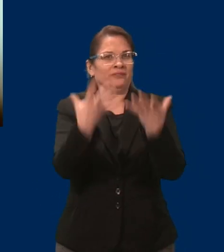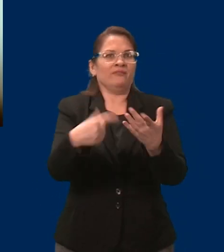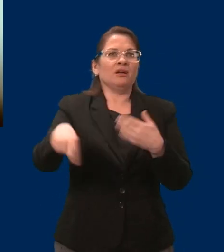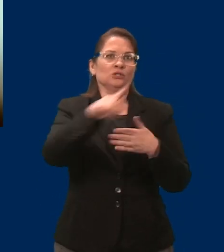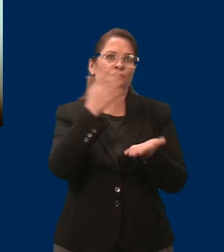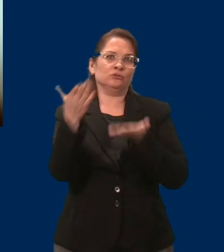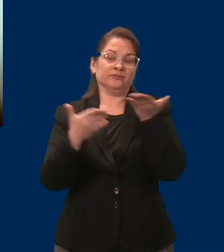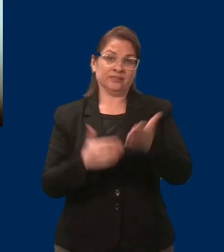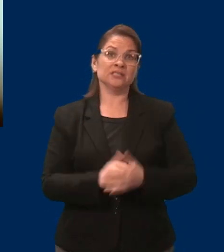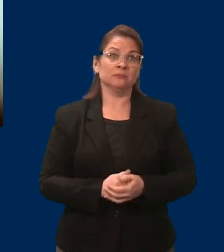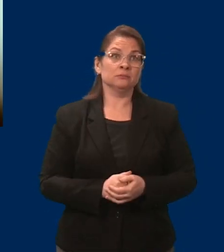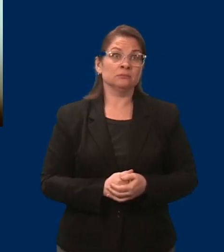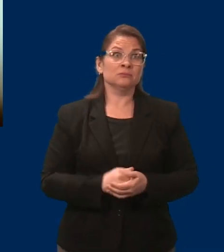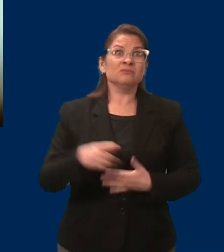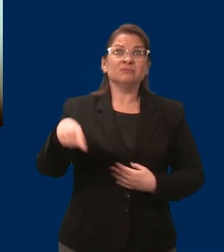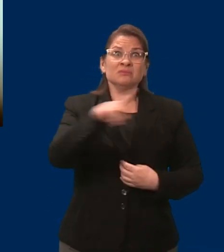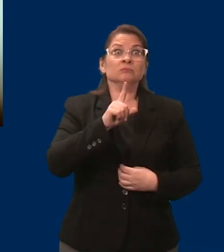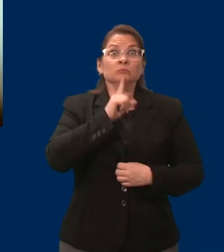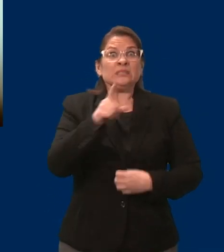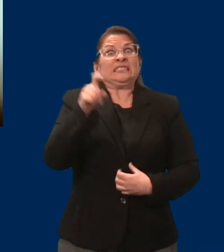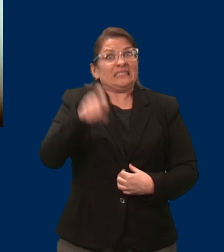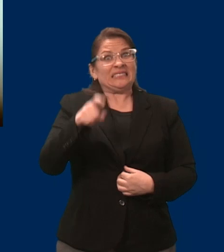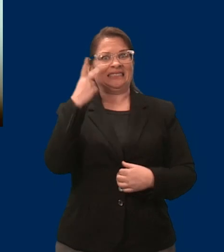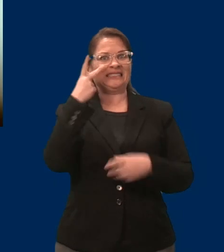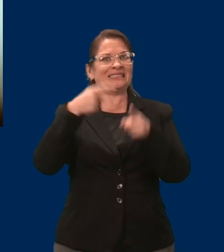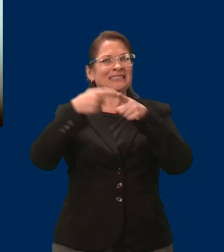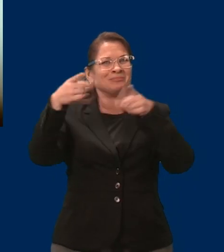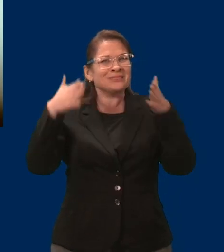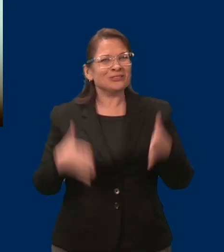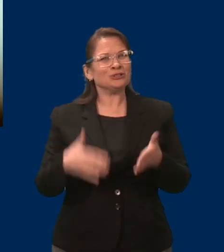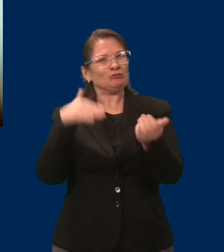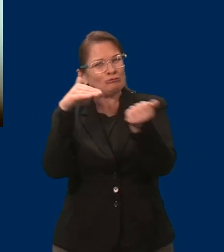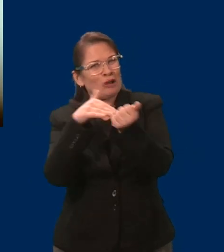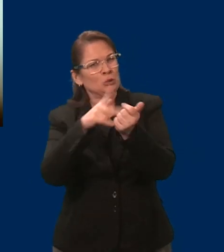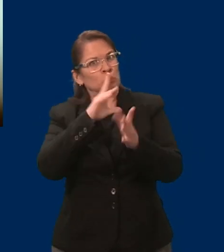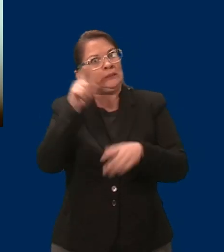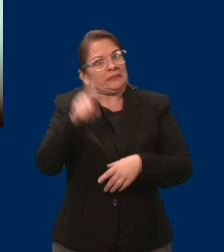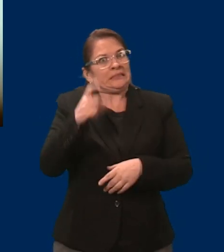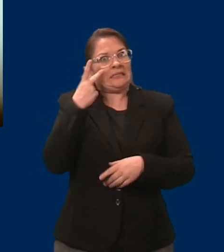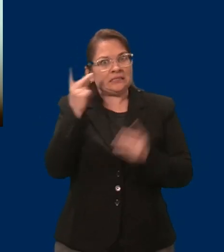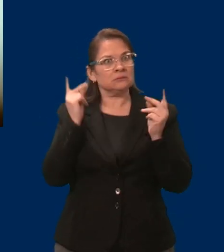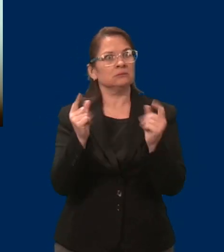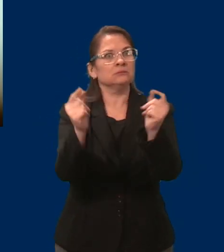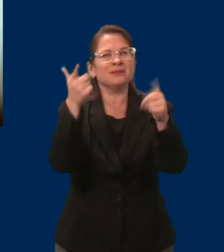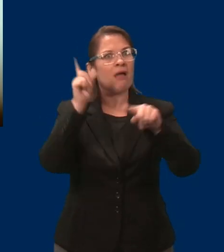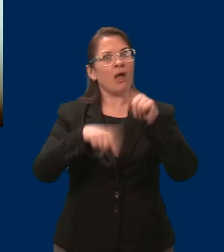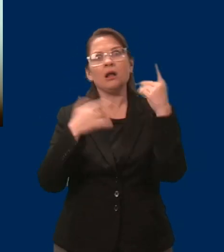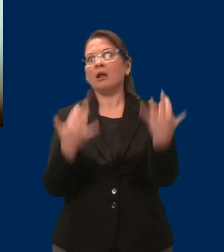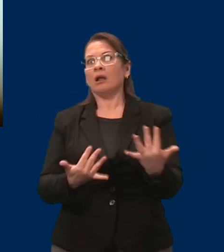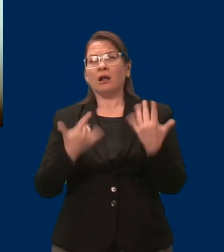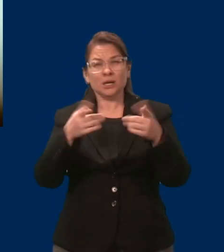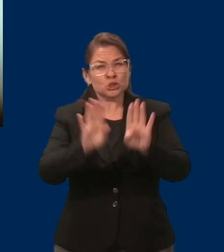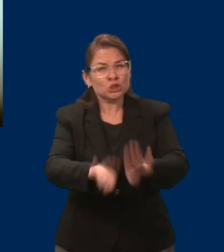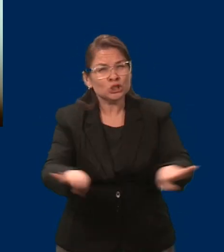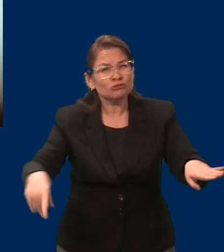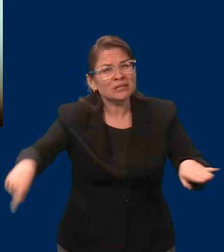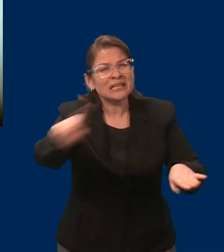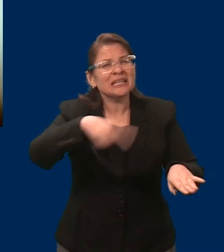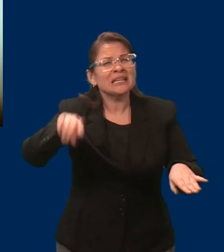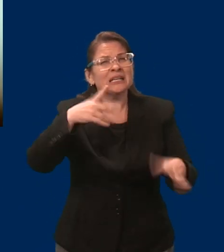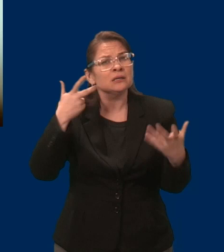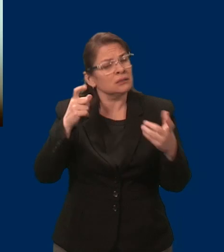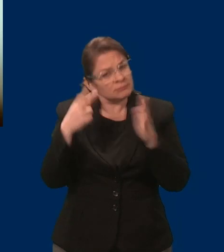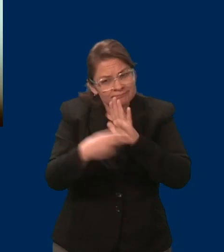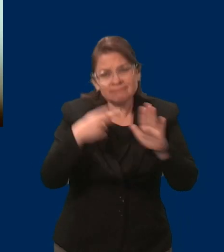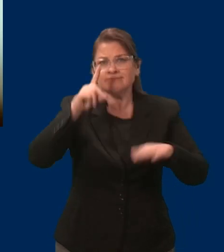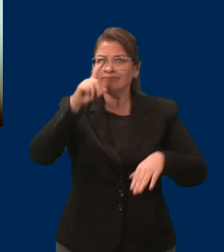those very rare specialists, especially for kids who need that with urgency for diagnosis. I'm really